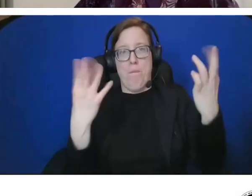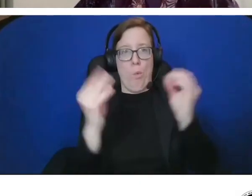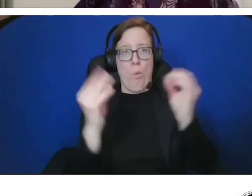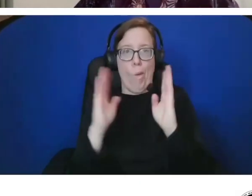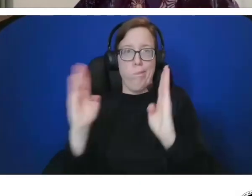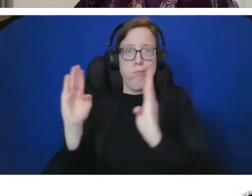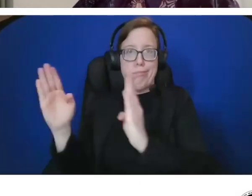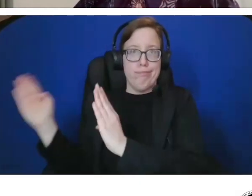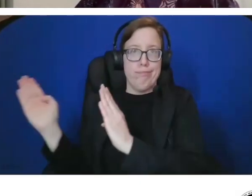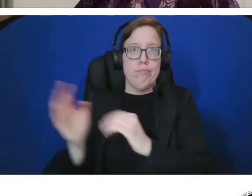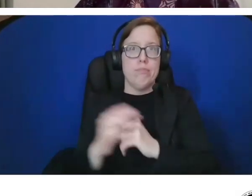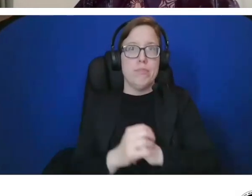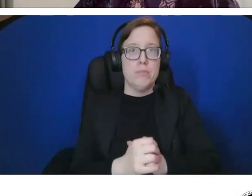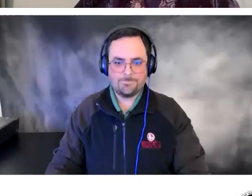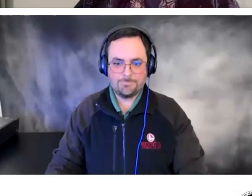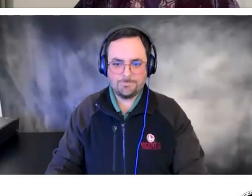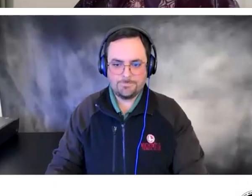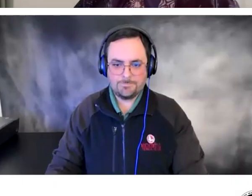then.